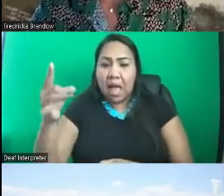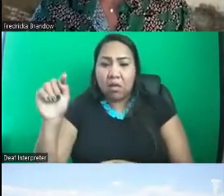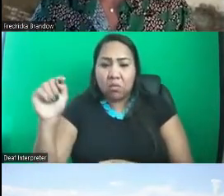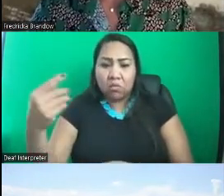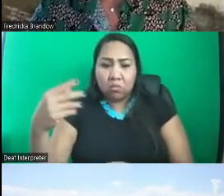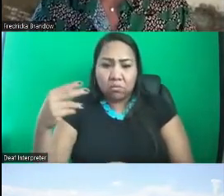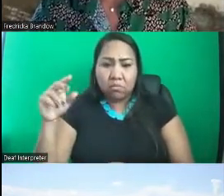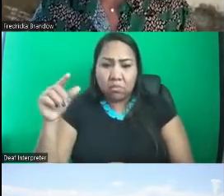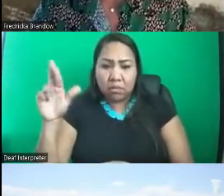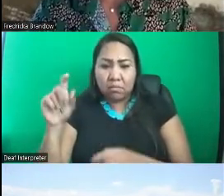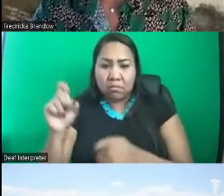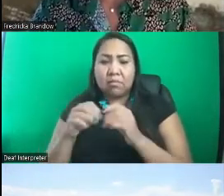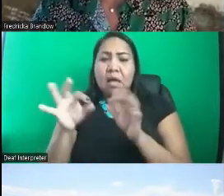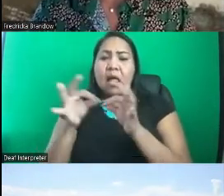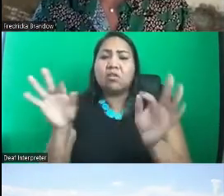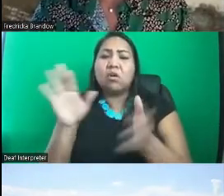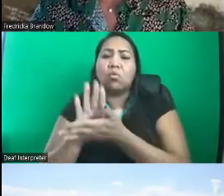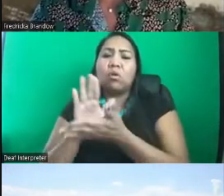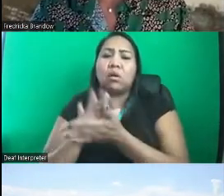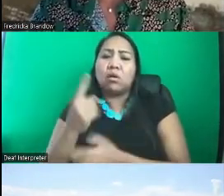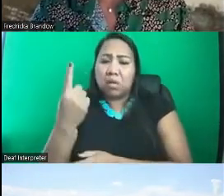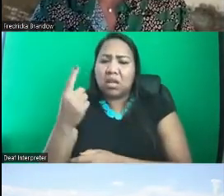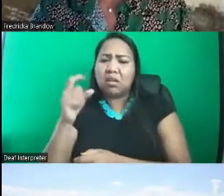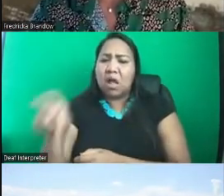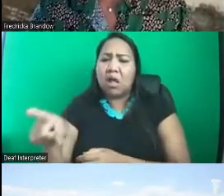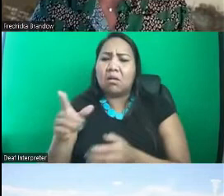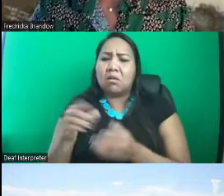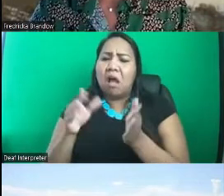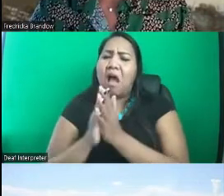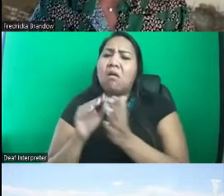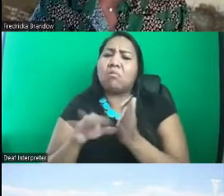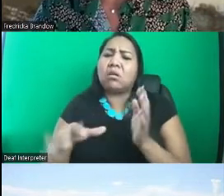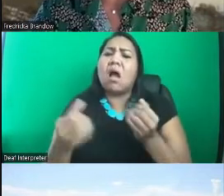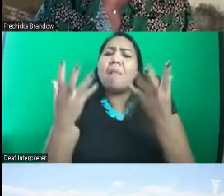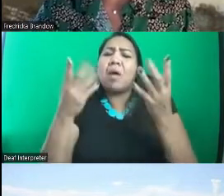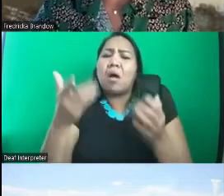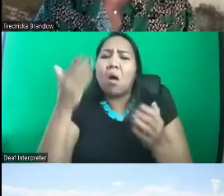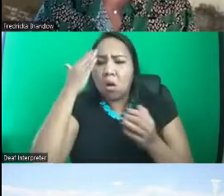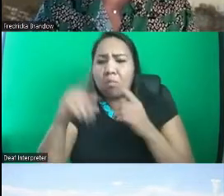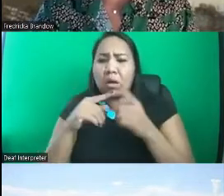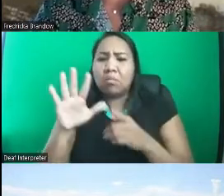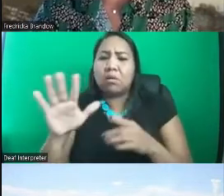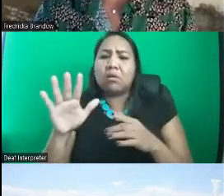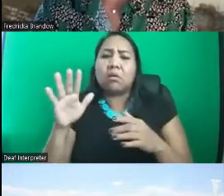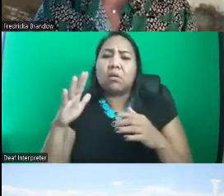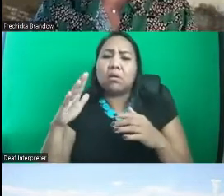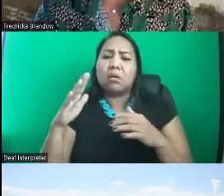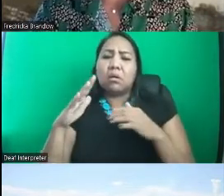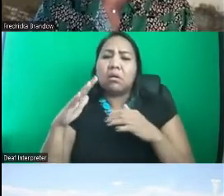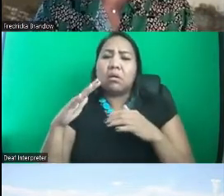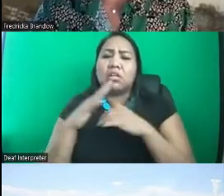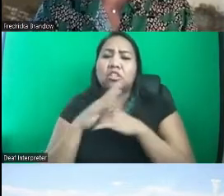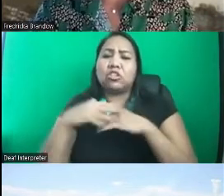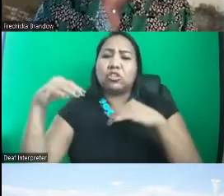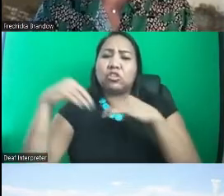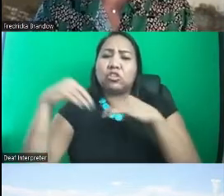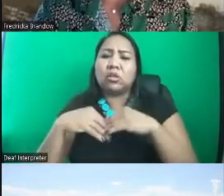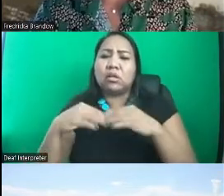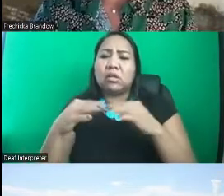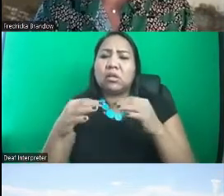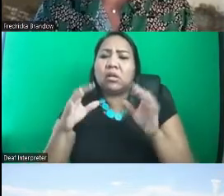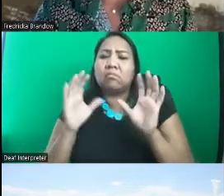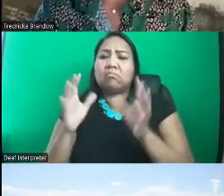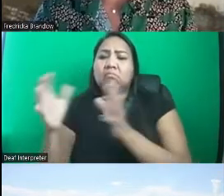one question that was posed to students: how much do you know about your American Indian tribe or Alaska Native group? And so, for example, you may know